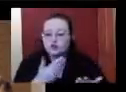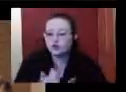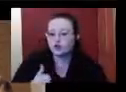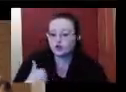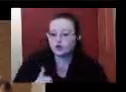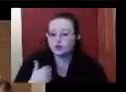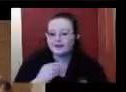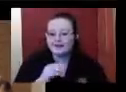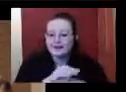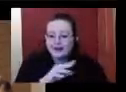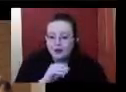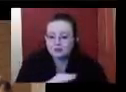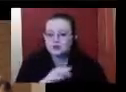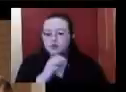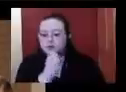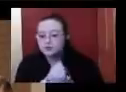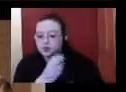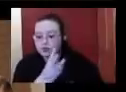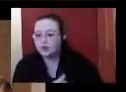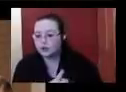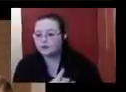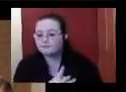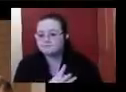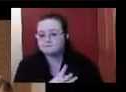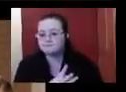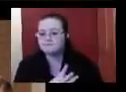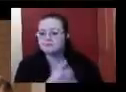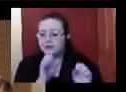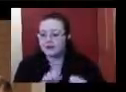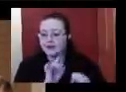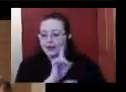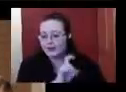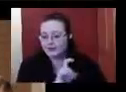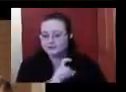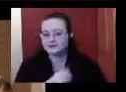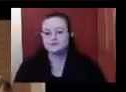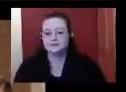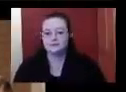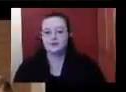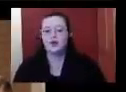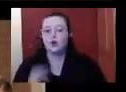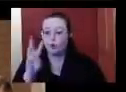or social worker. The school board website and the mental health page at